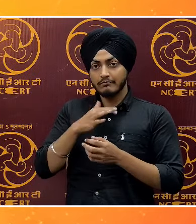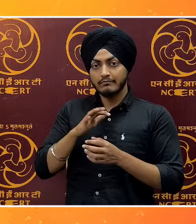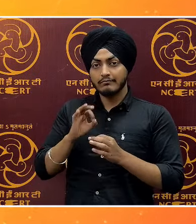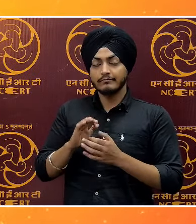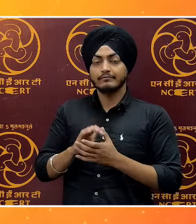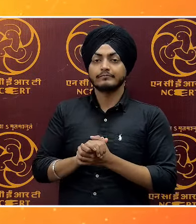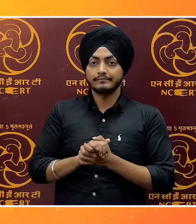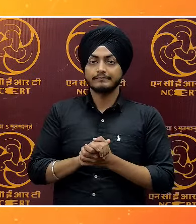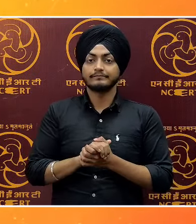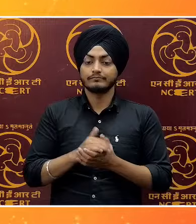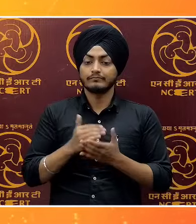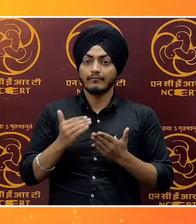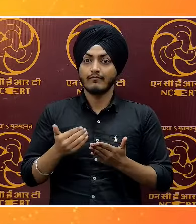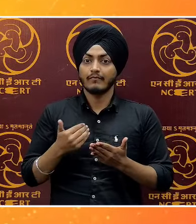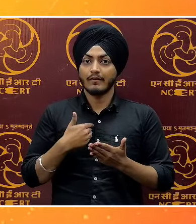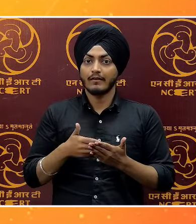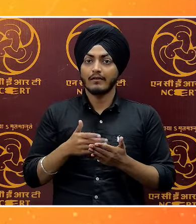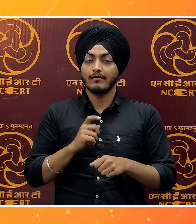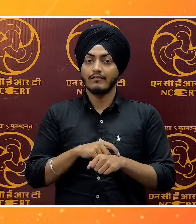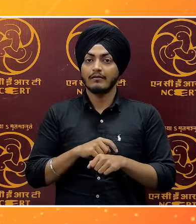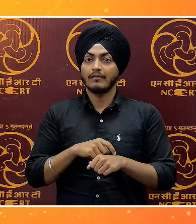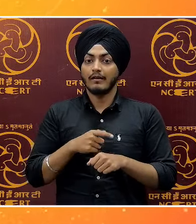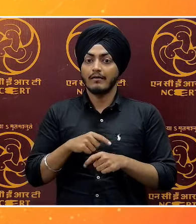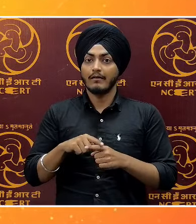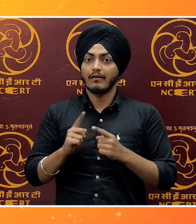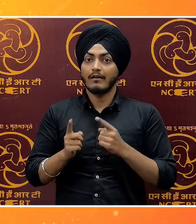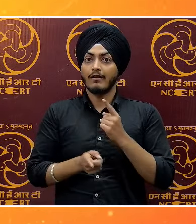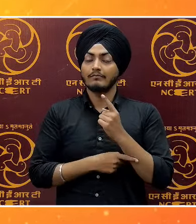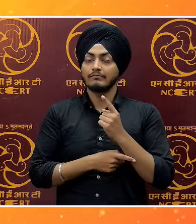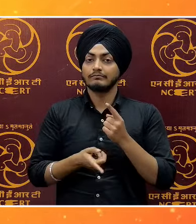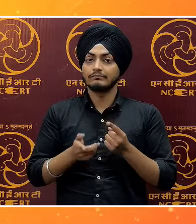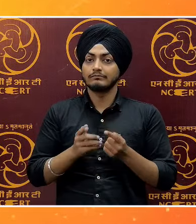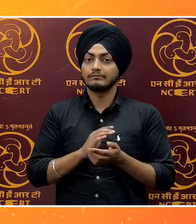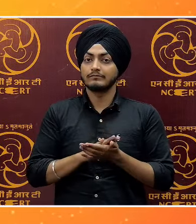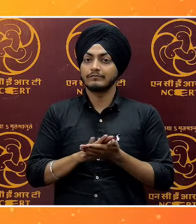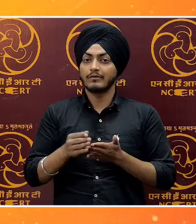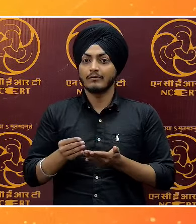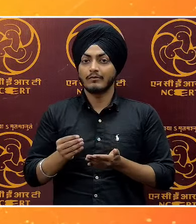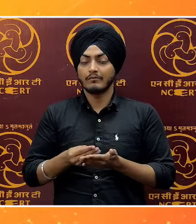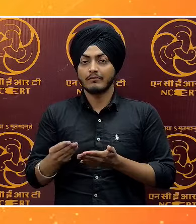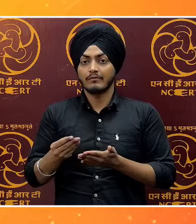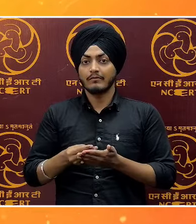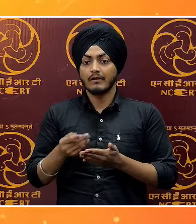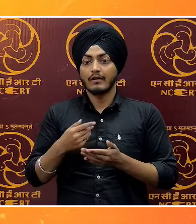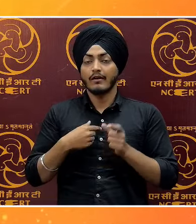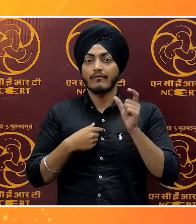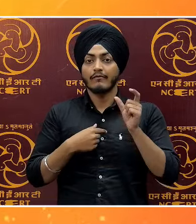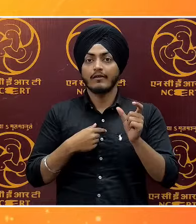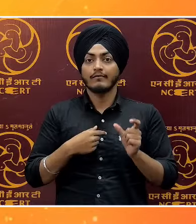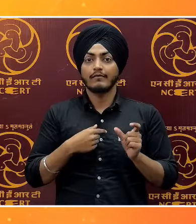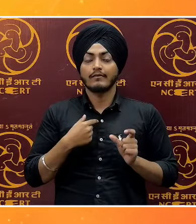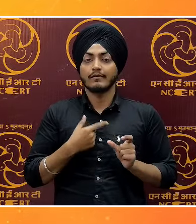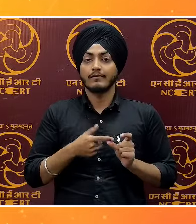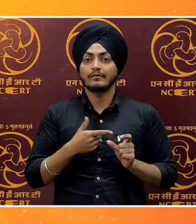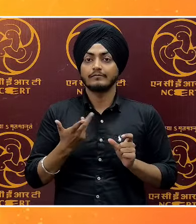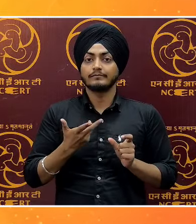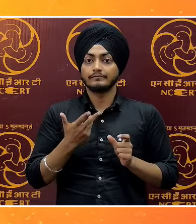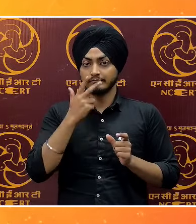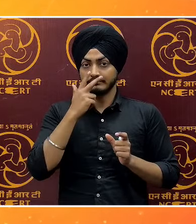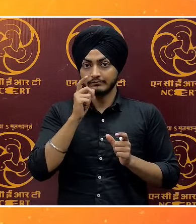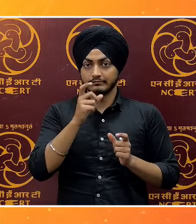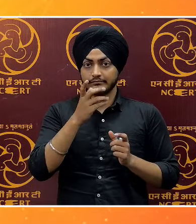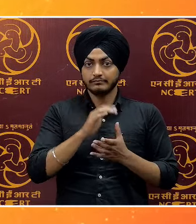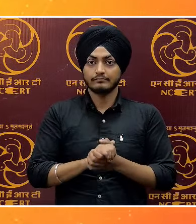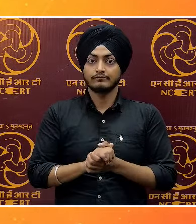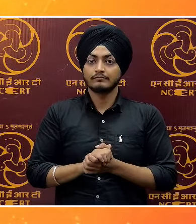now with this, we have almost reached the climax of this wonderful session of ours, and now it's time for the keywords. So let's take a look at the